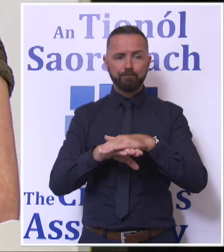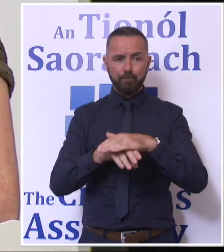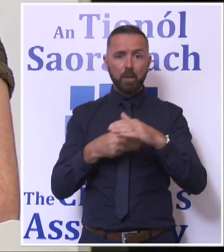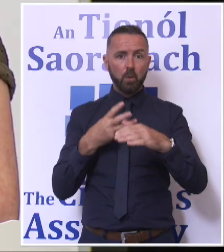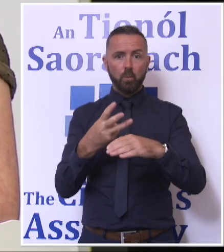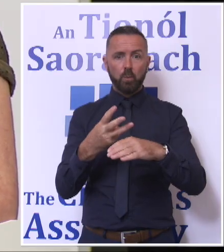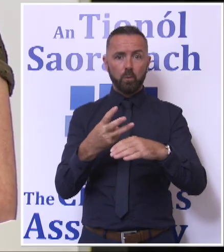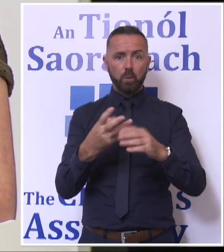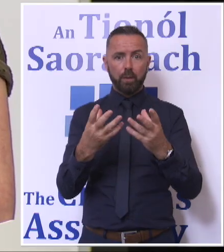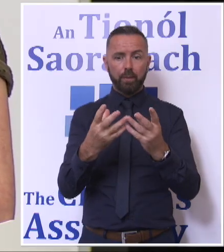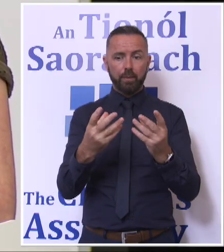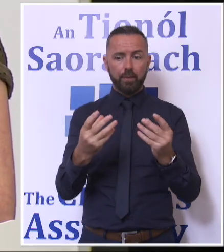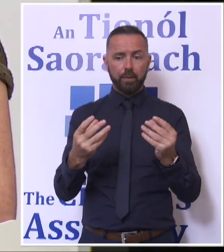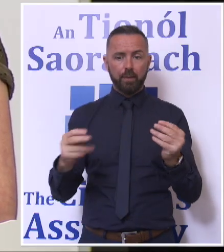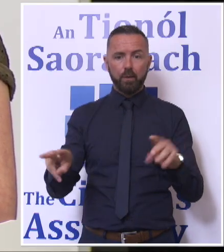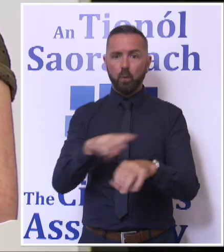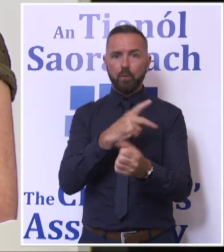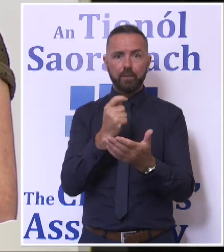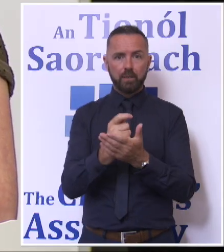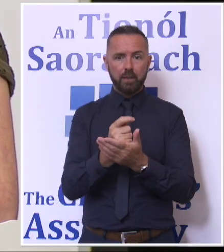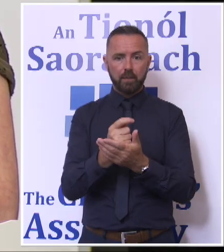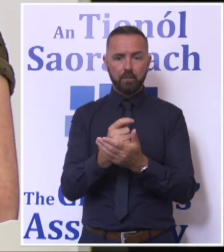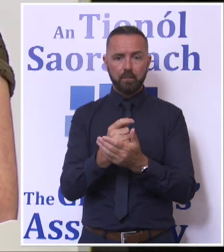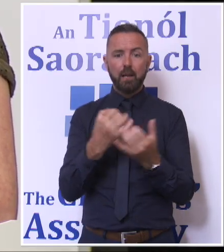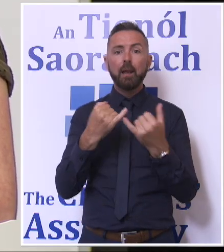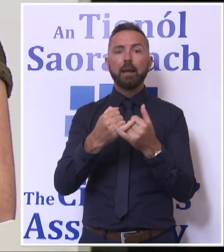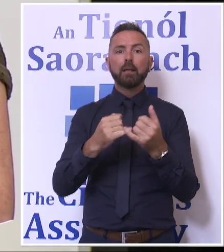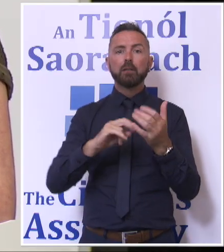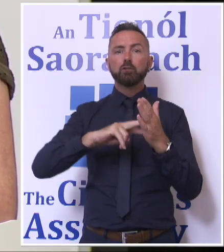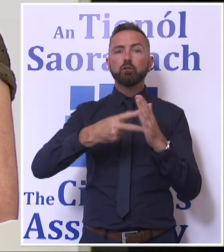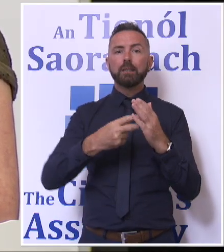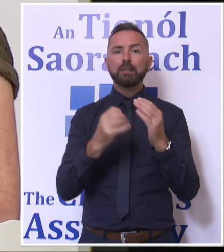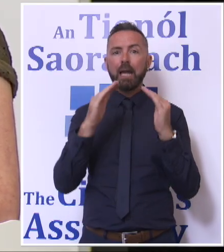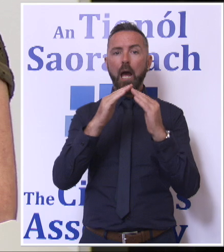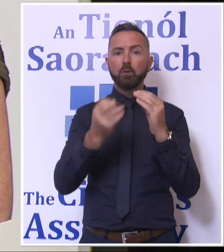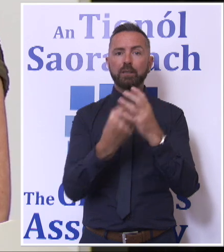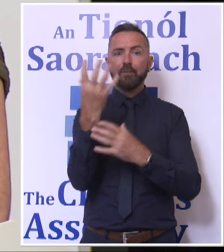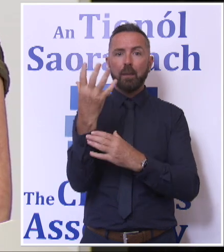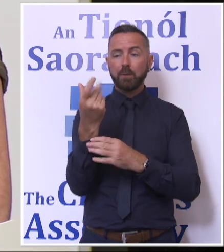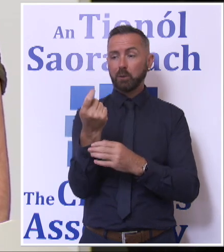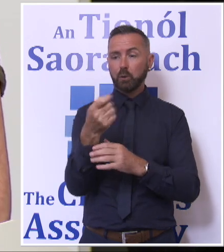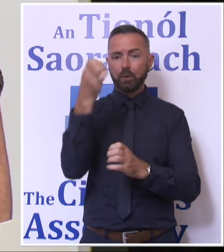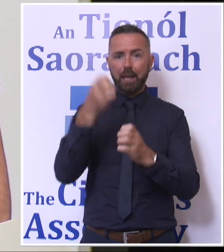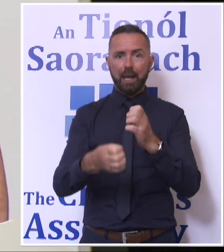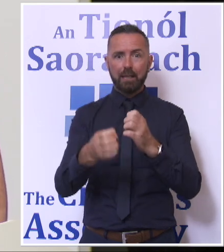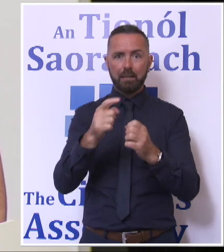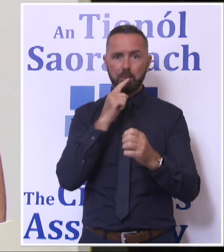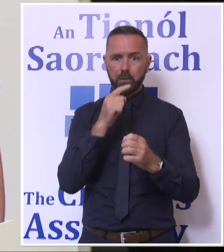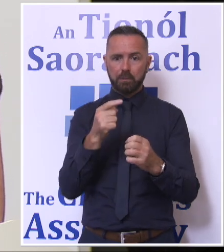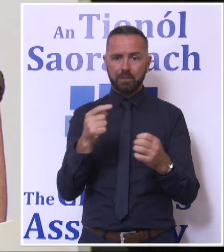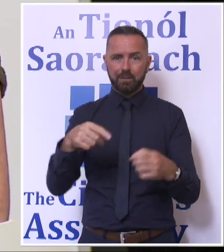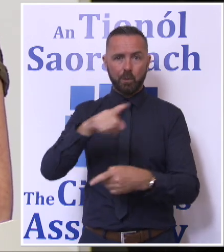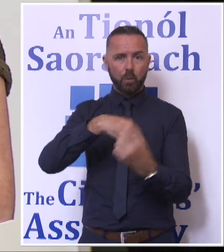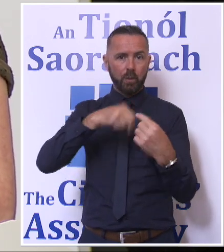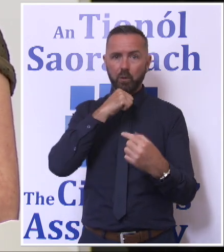continuously eroded, an example of which are the strategic housing developments, which I know are coming to an end, but which essentially removed public participation